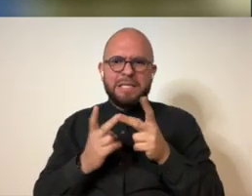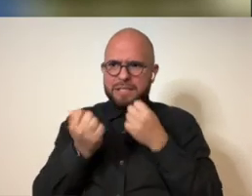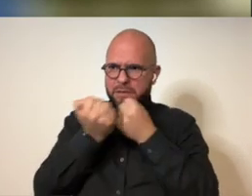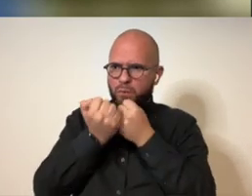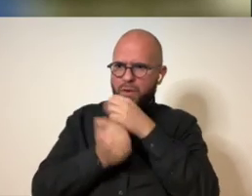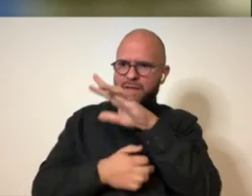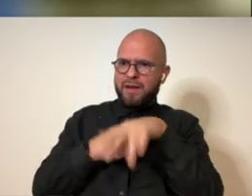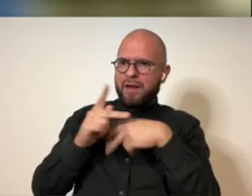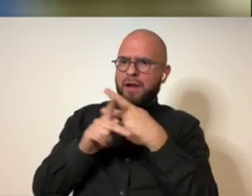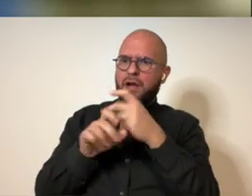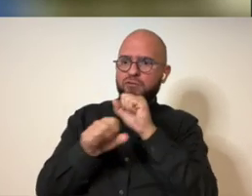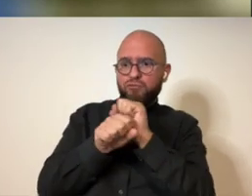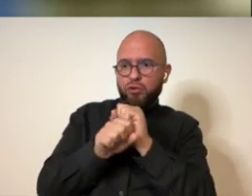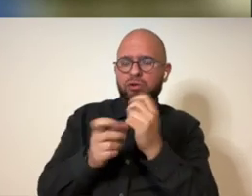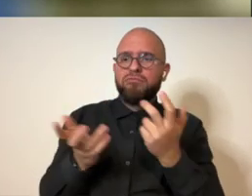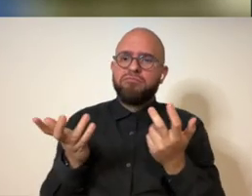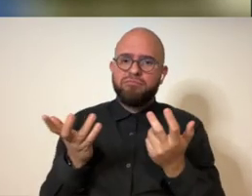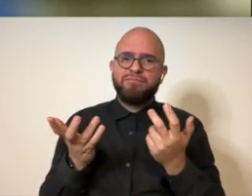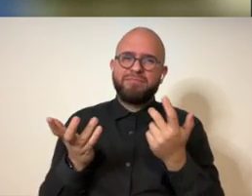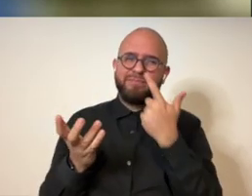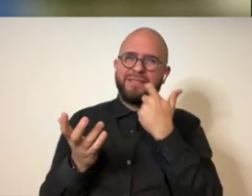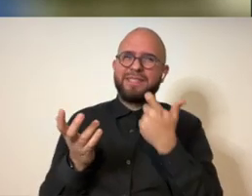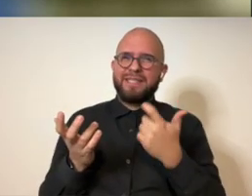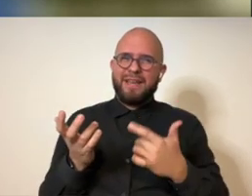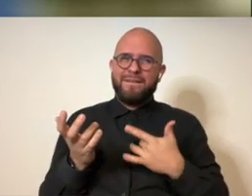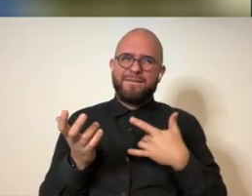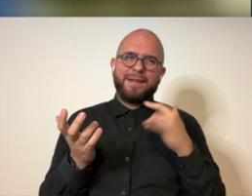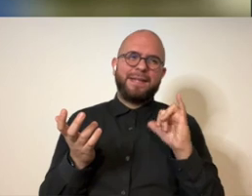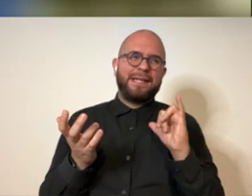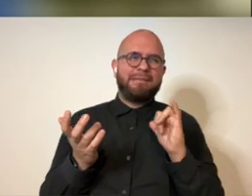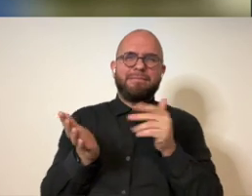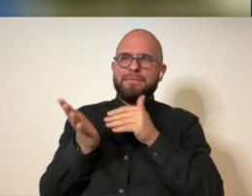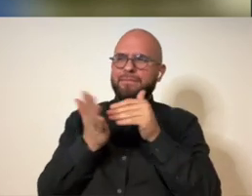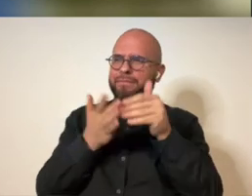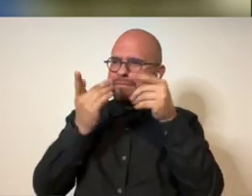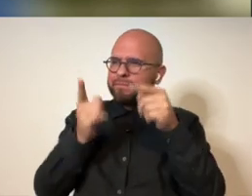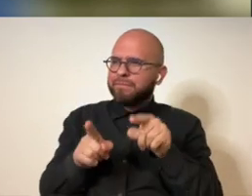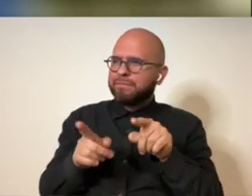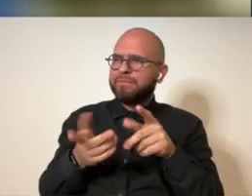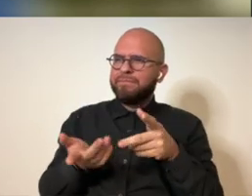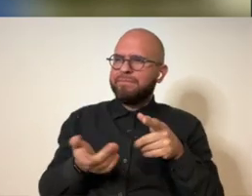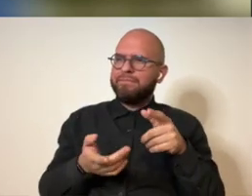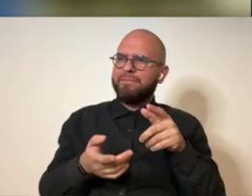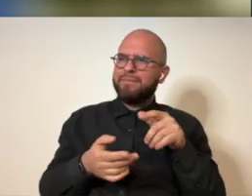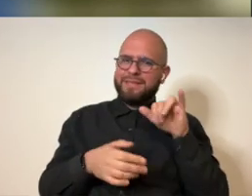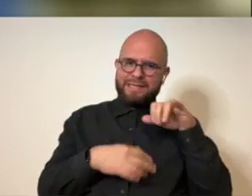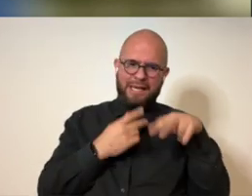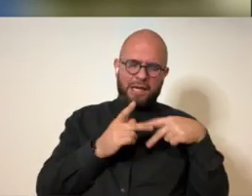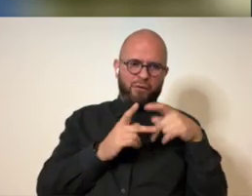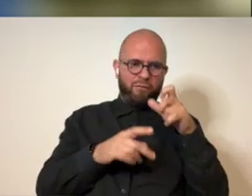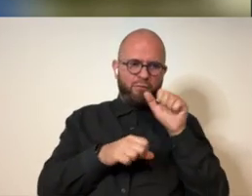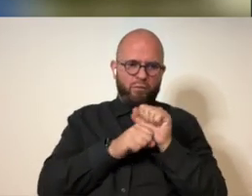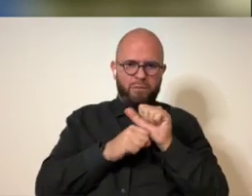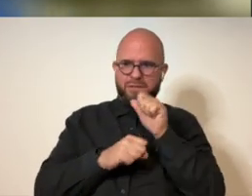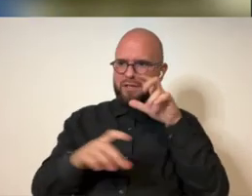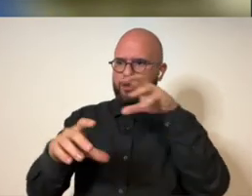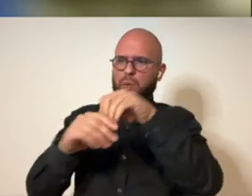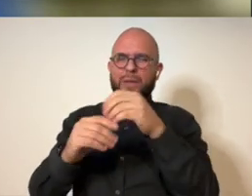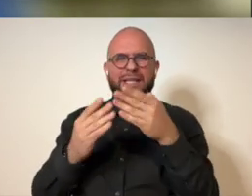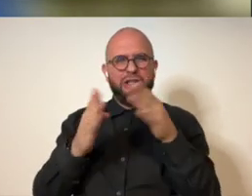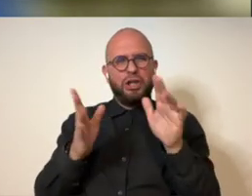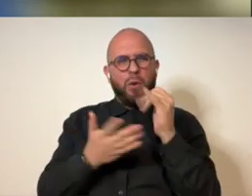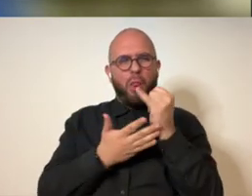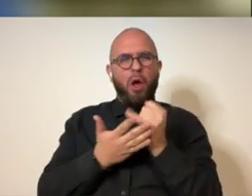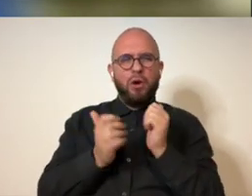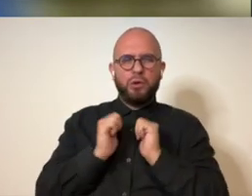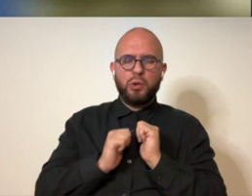and disability in general, and wanted to find venues that supported that kind of work, because I felt